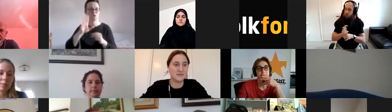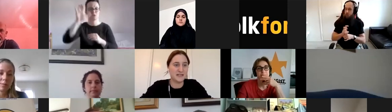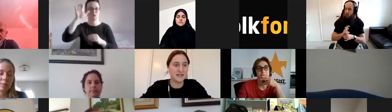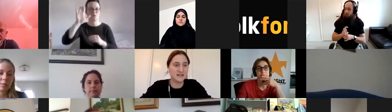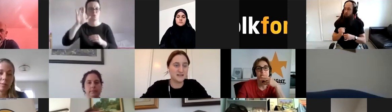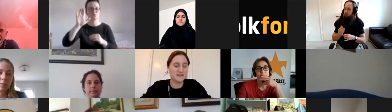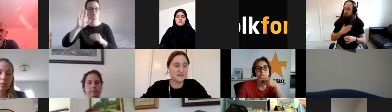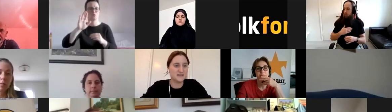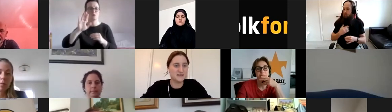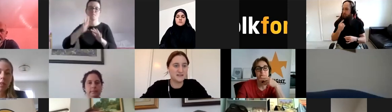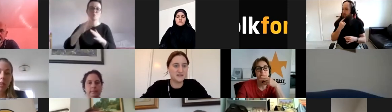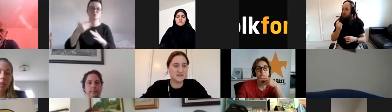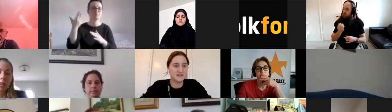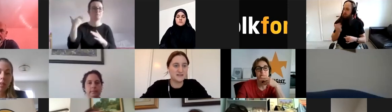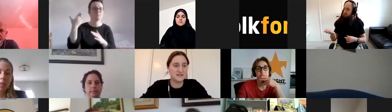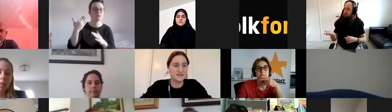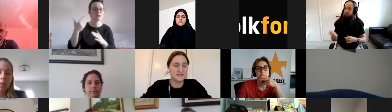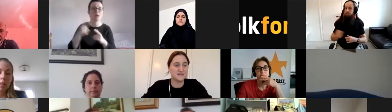say something.